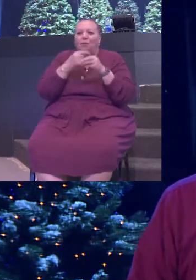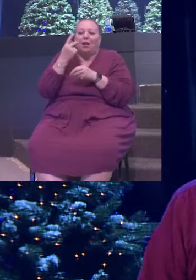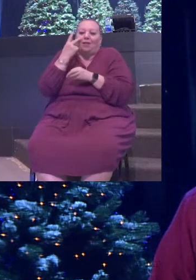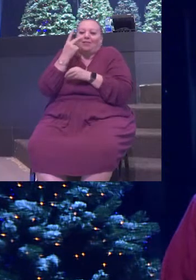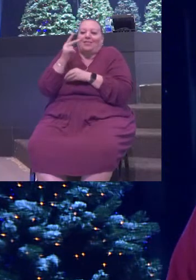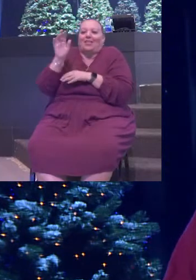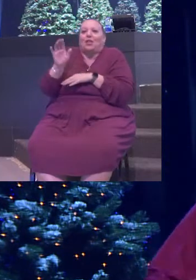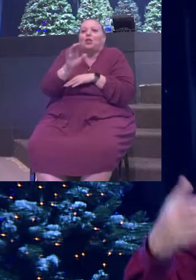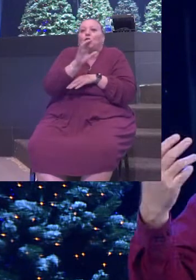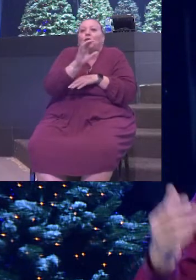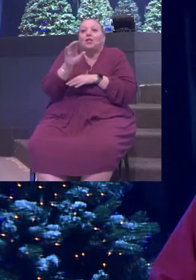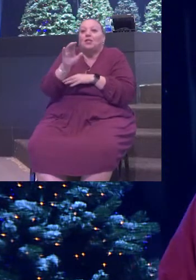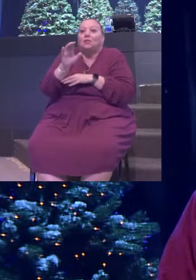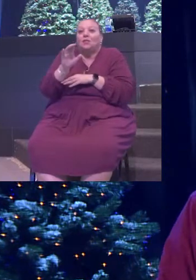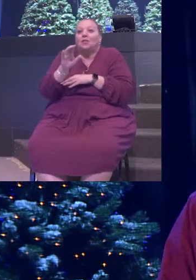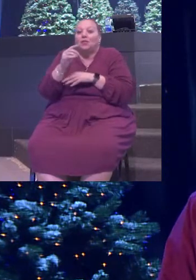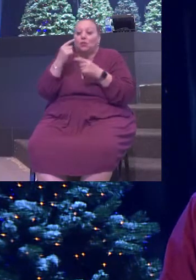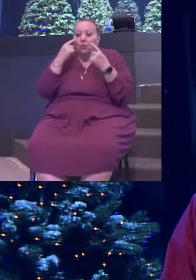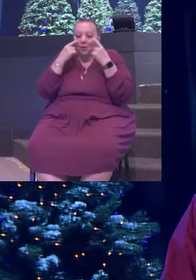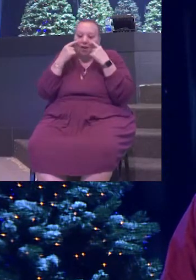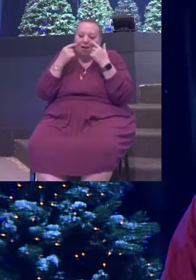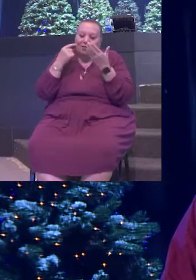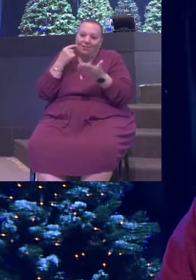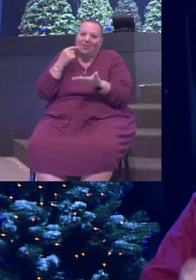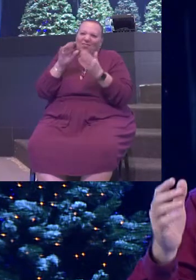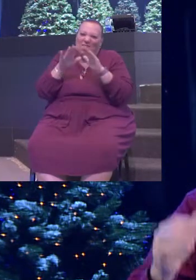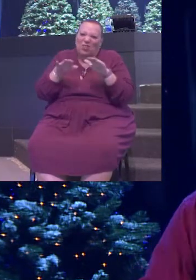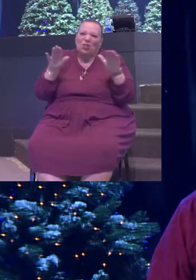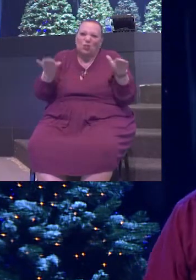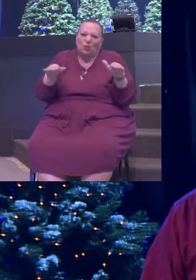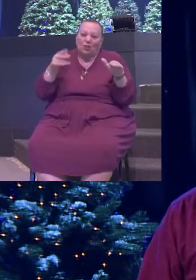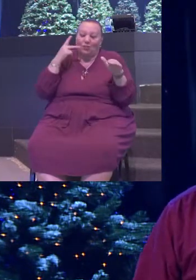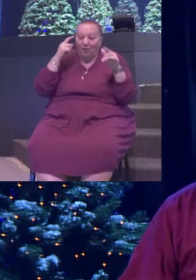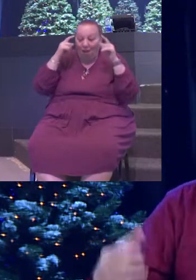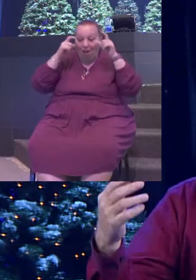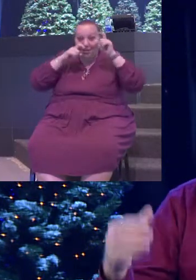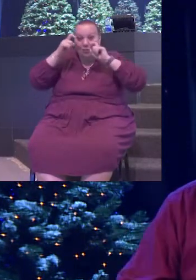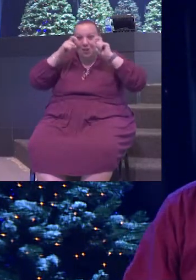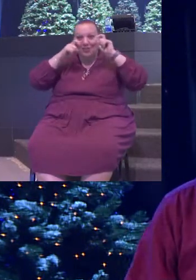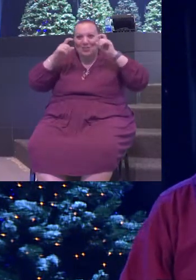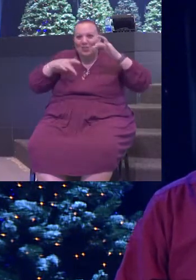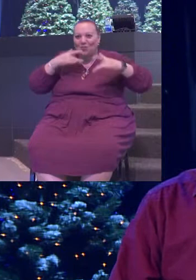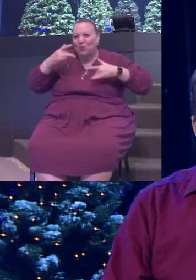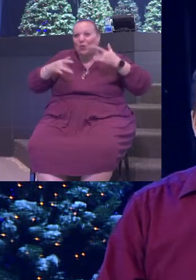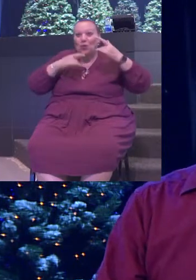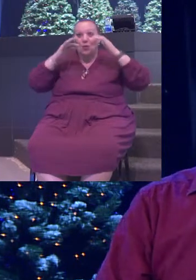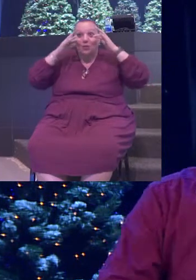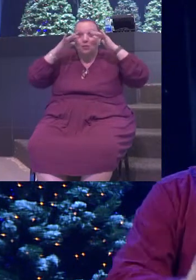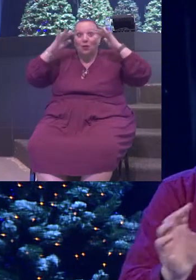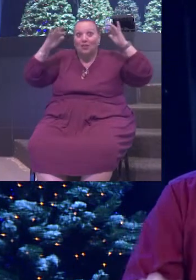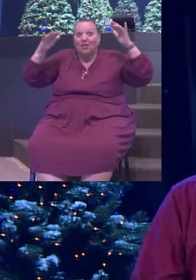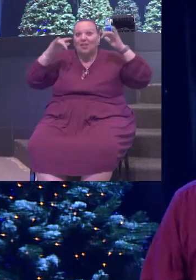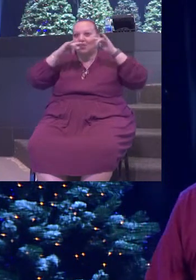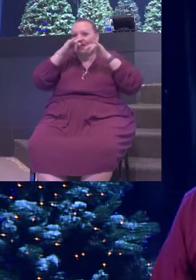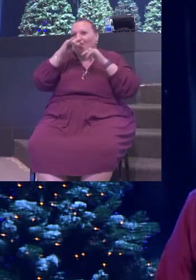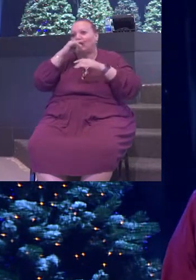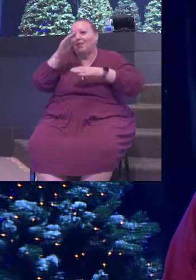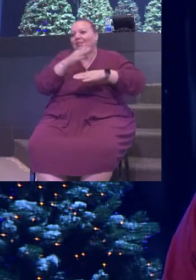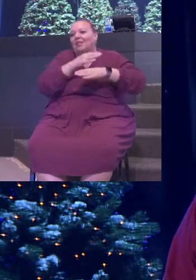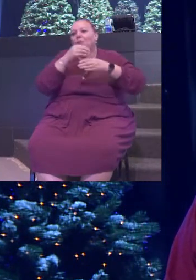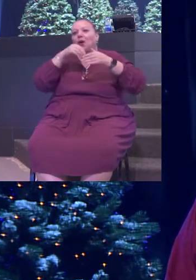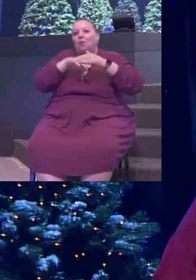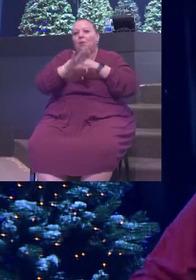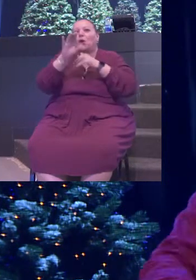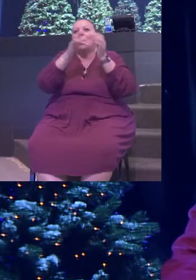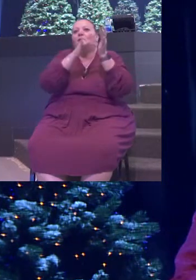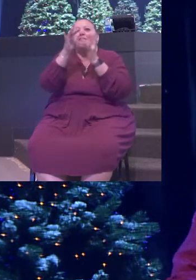seeing Christmas through the eyes of children. When you see the expressions of joy, the sparkle in the eyes of kids as they sing about the birth